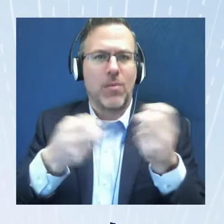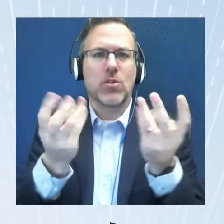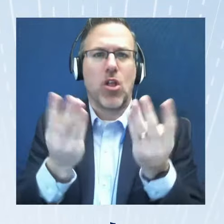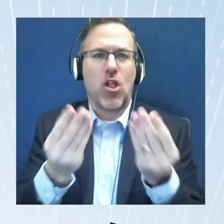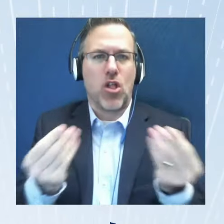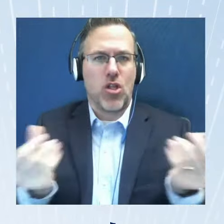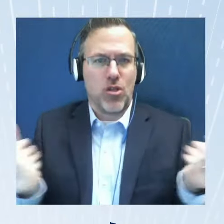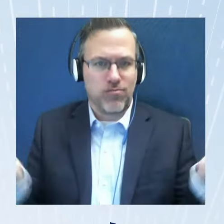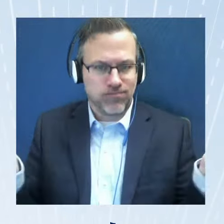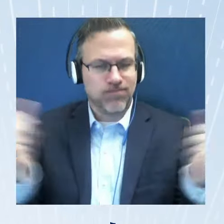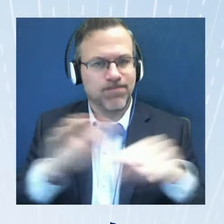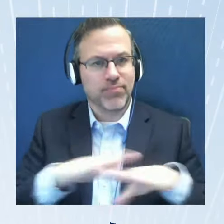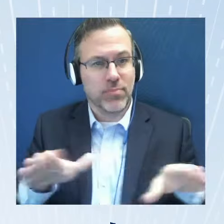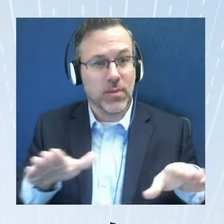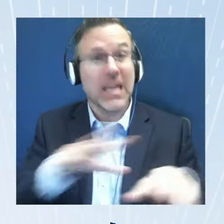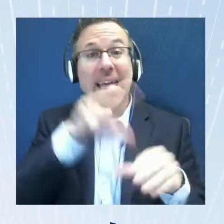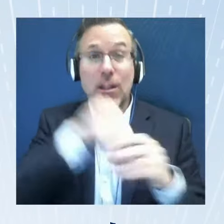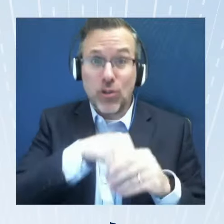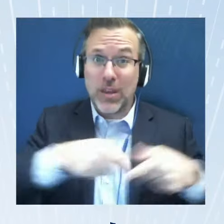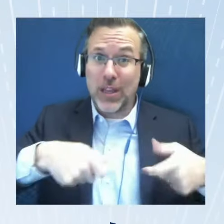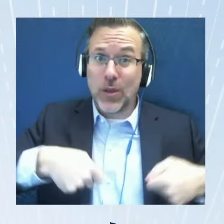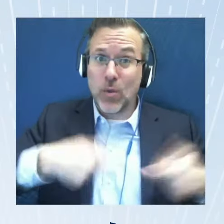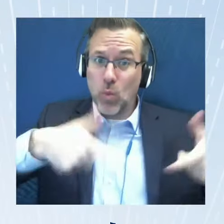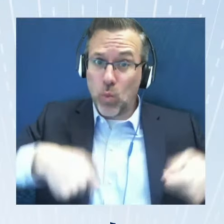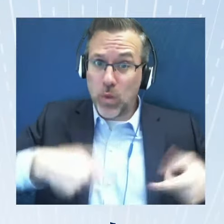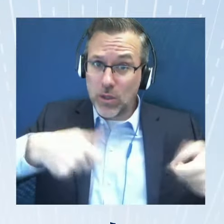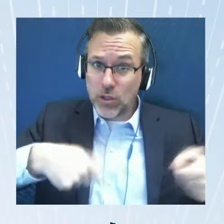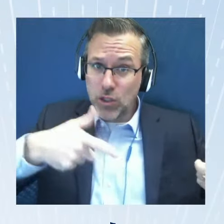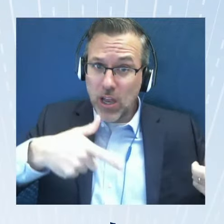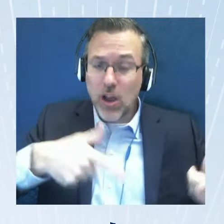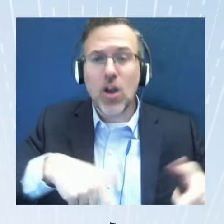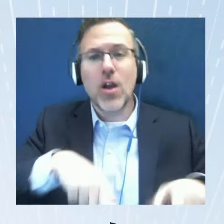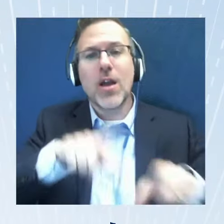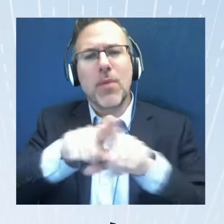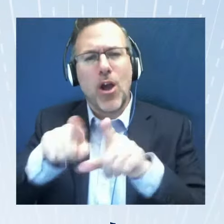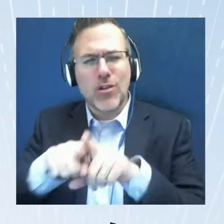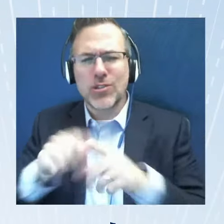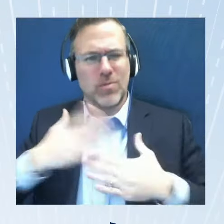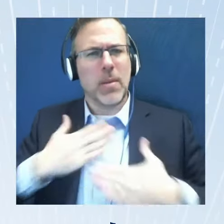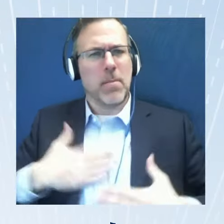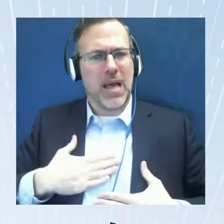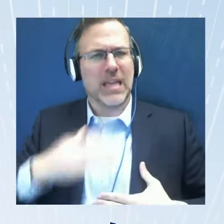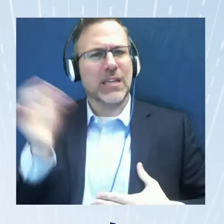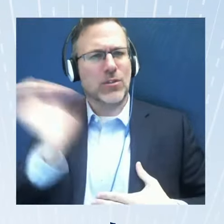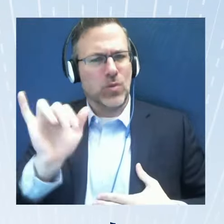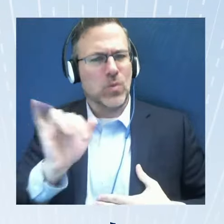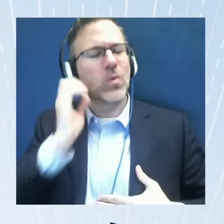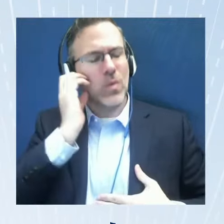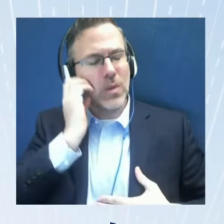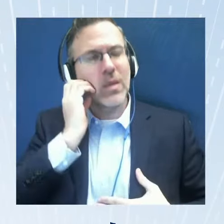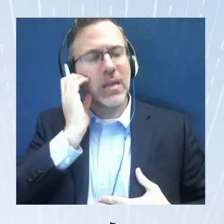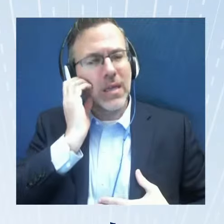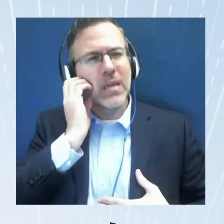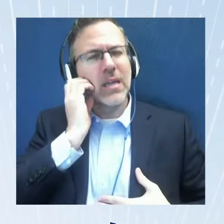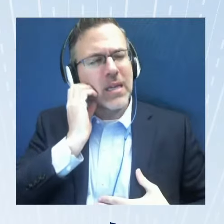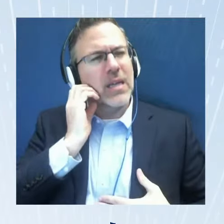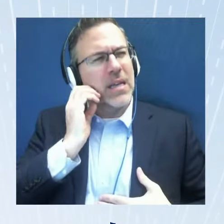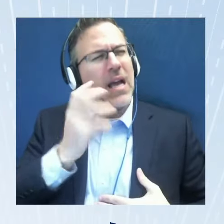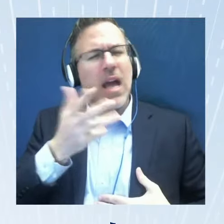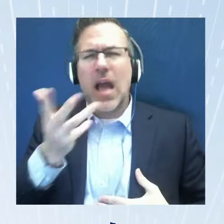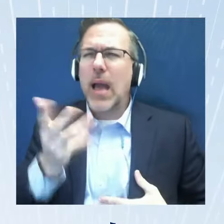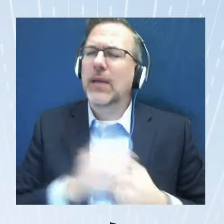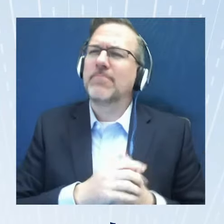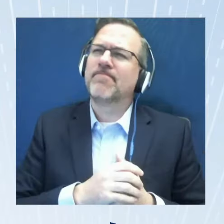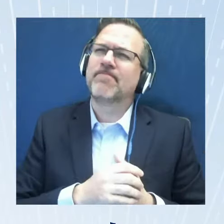on the wheelchair side, handling your chair, but on handling your bodies as well. I mean, I think a lot of the general public is